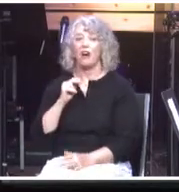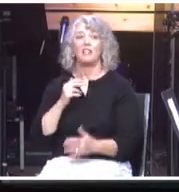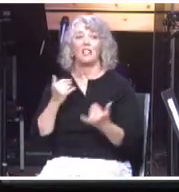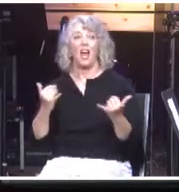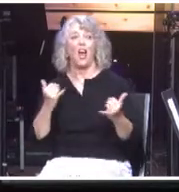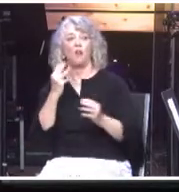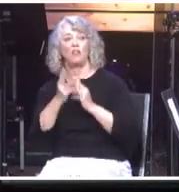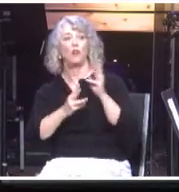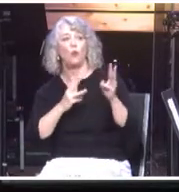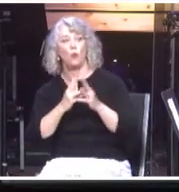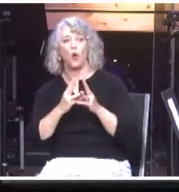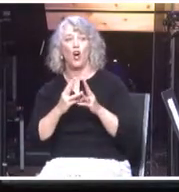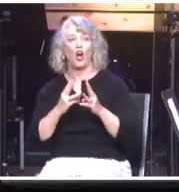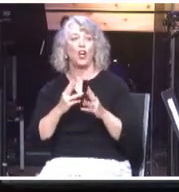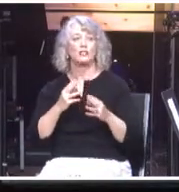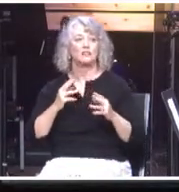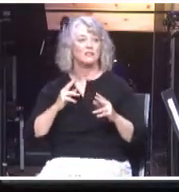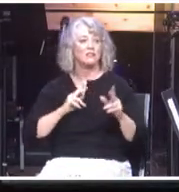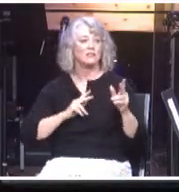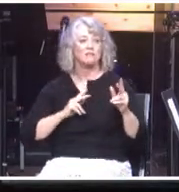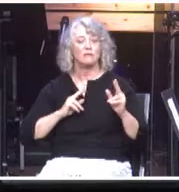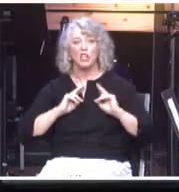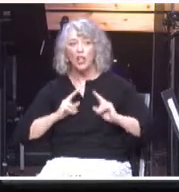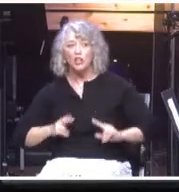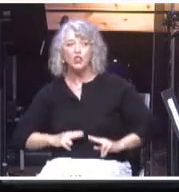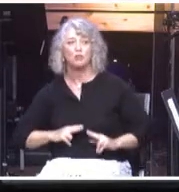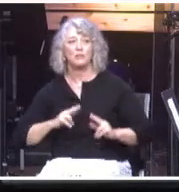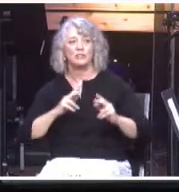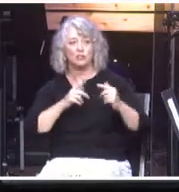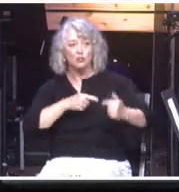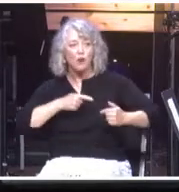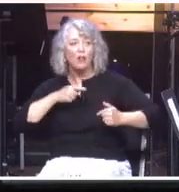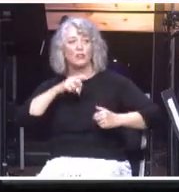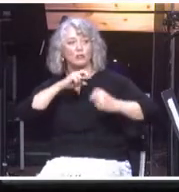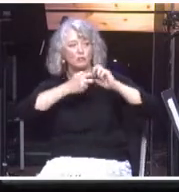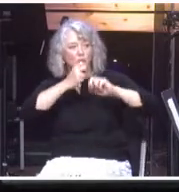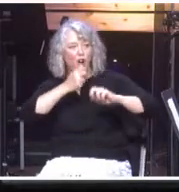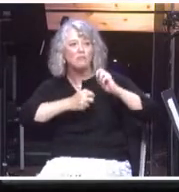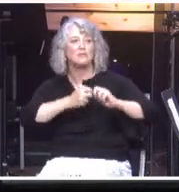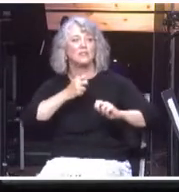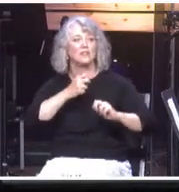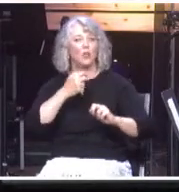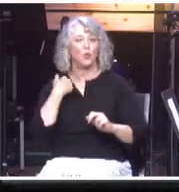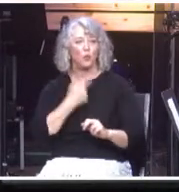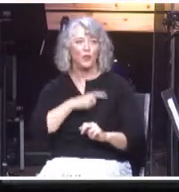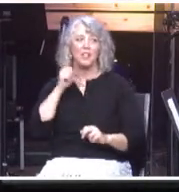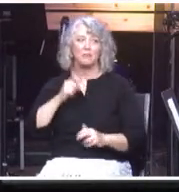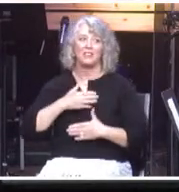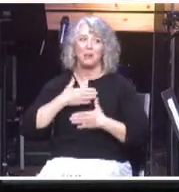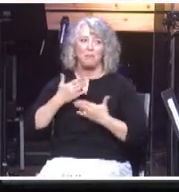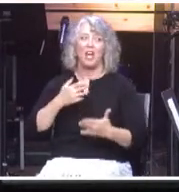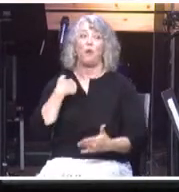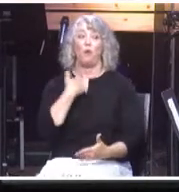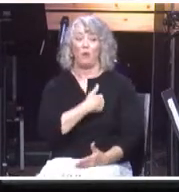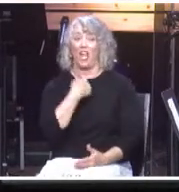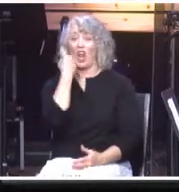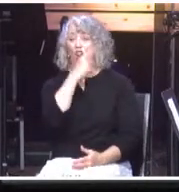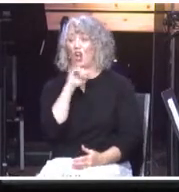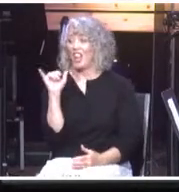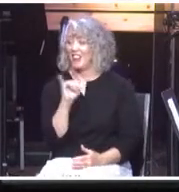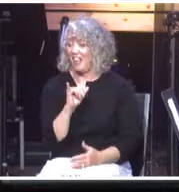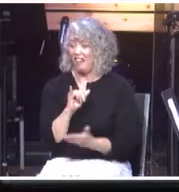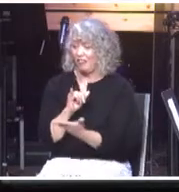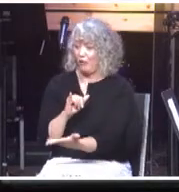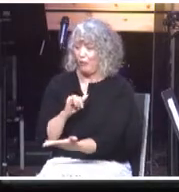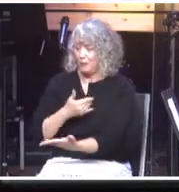out there in the world, including our own hearts at times, we have to admit that we're about as helpless as one of those baby